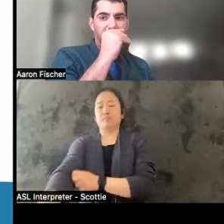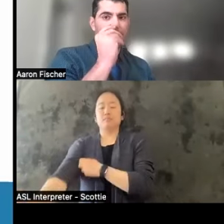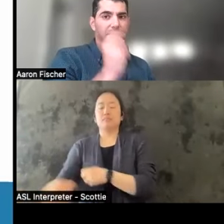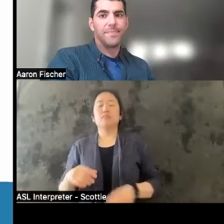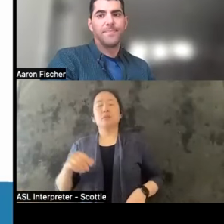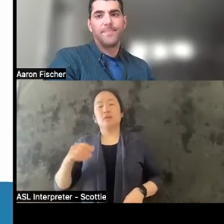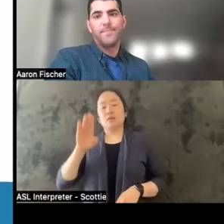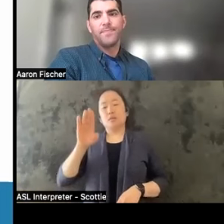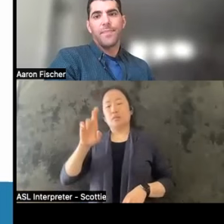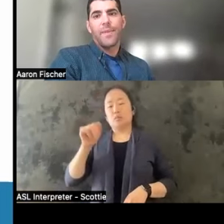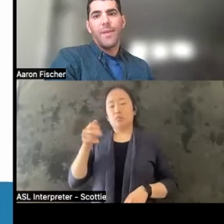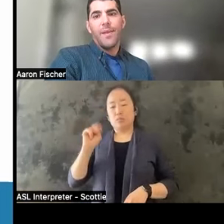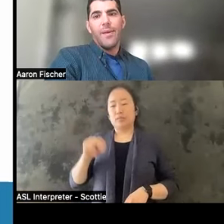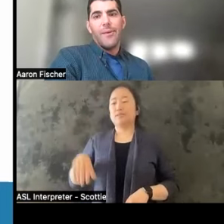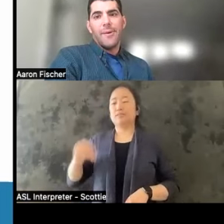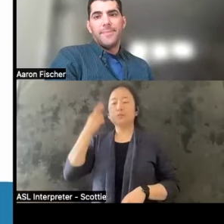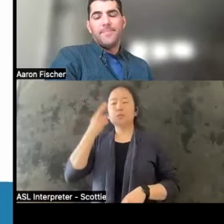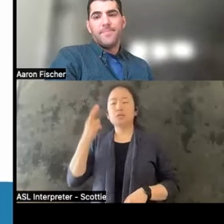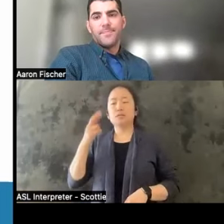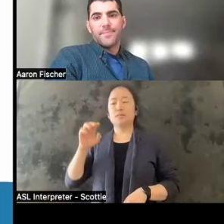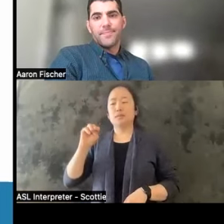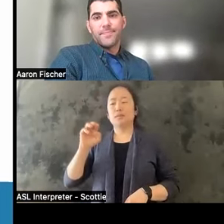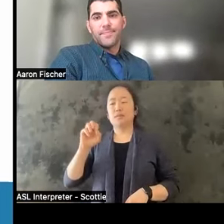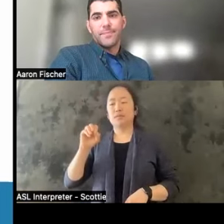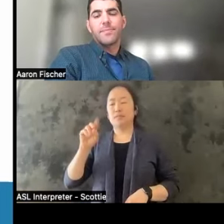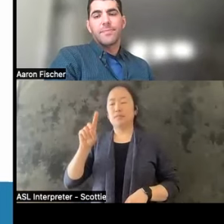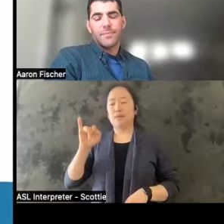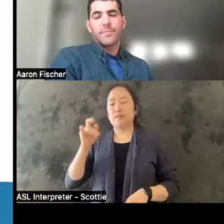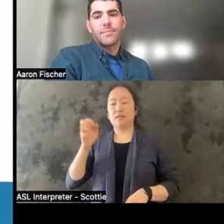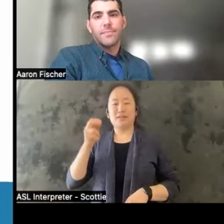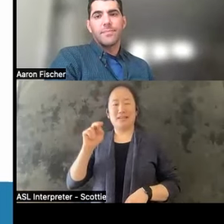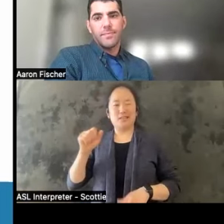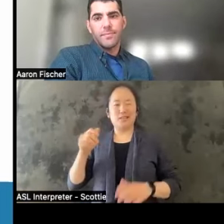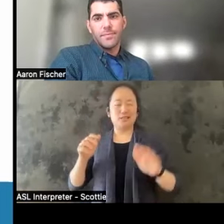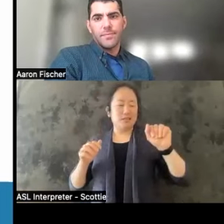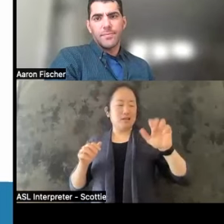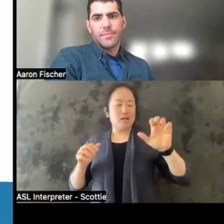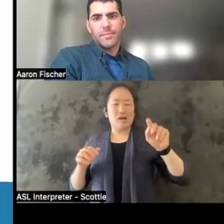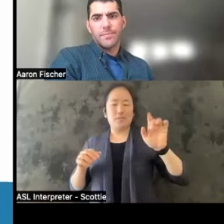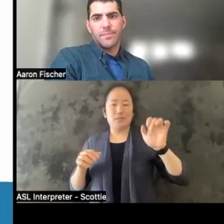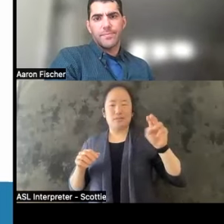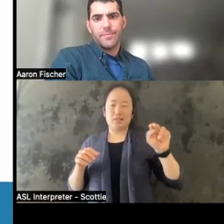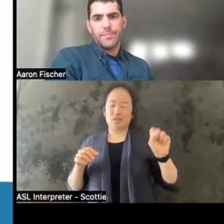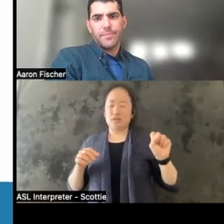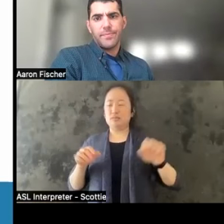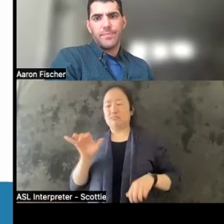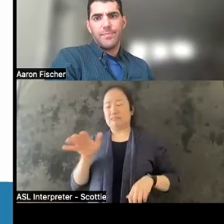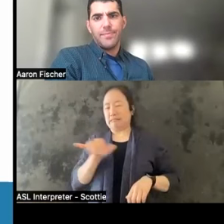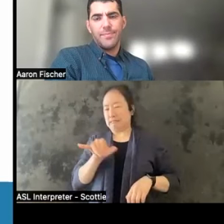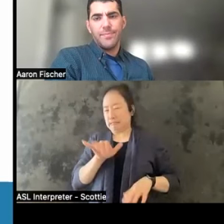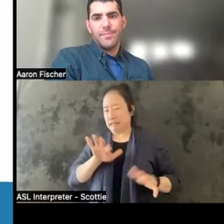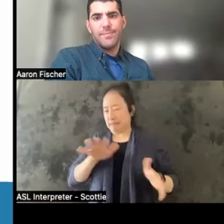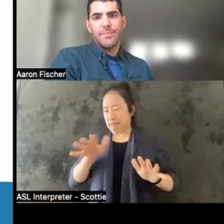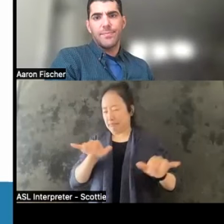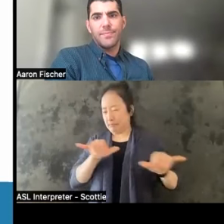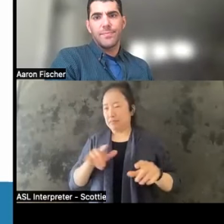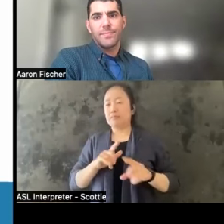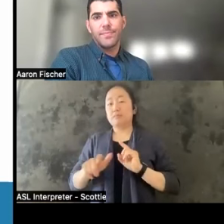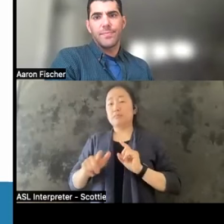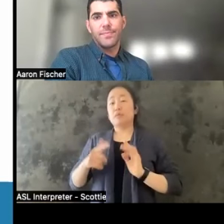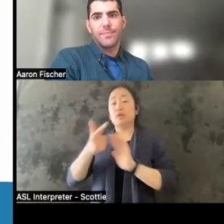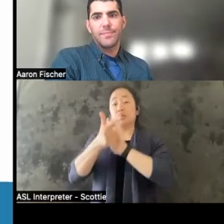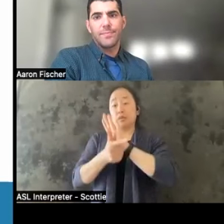modifications are, it's a similar concept to reasonable accommodations in the workplace, but the statute typically describes them as